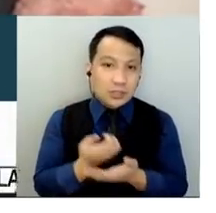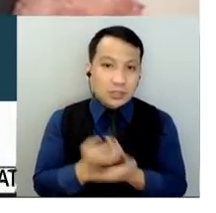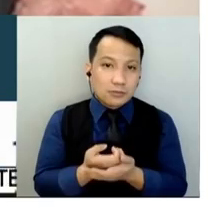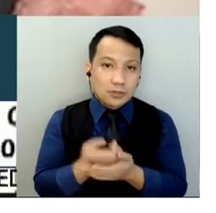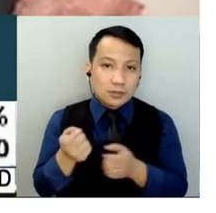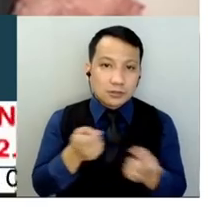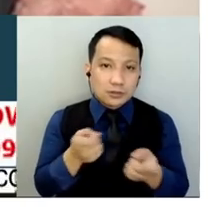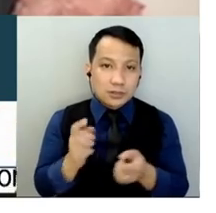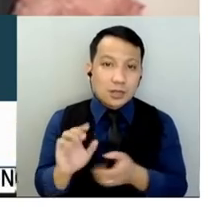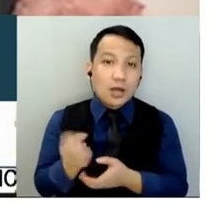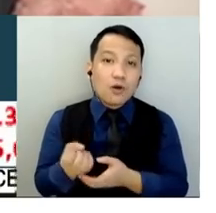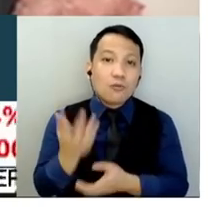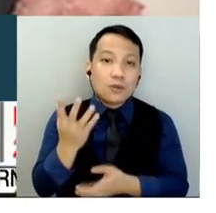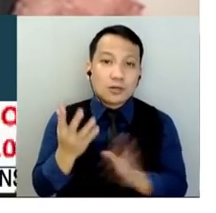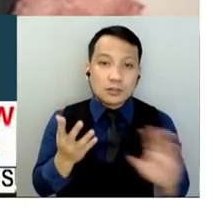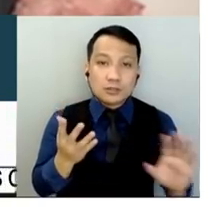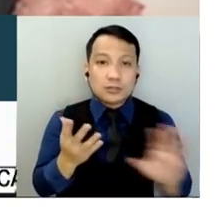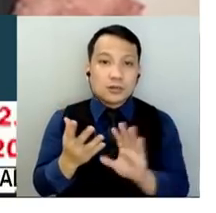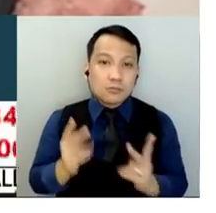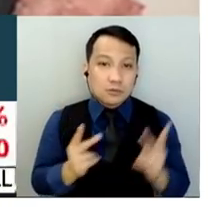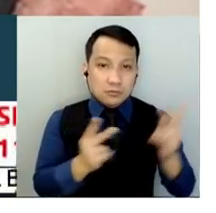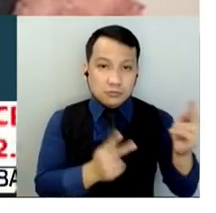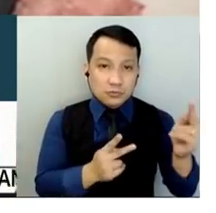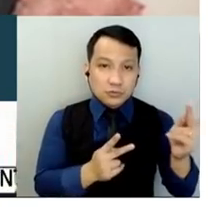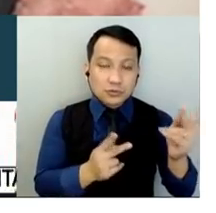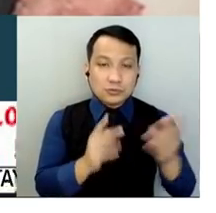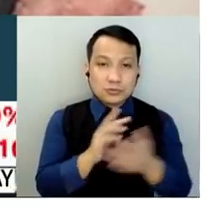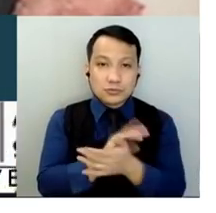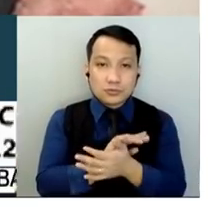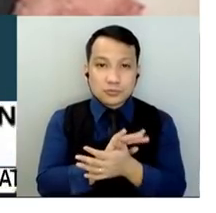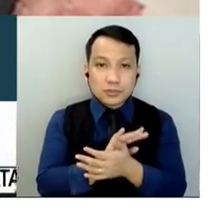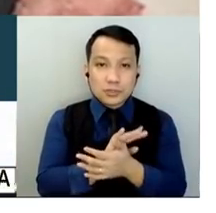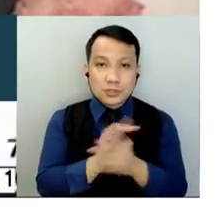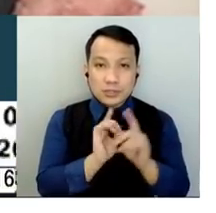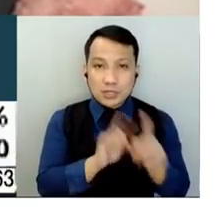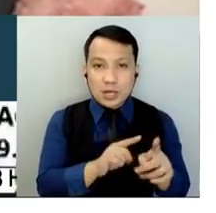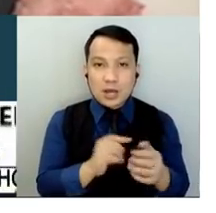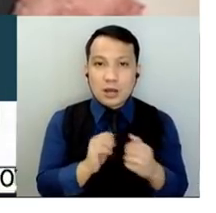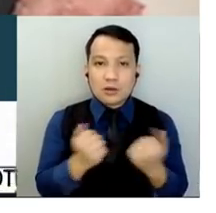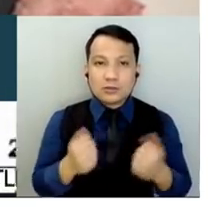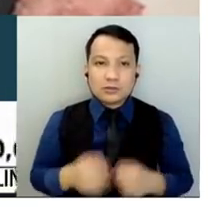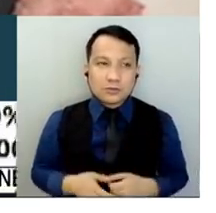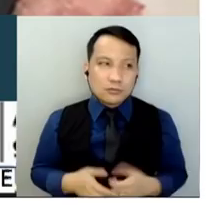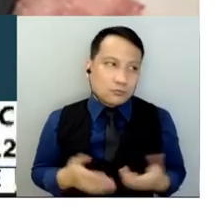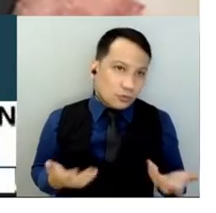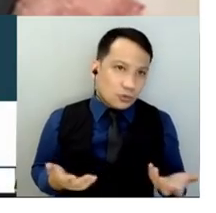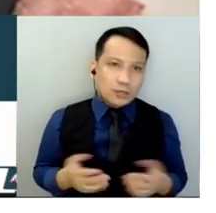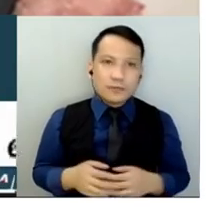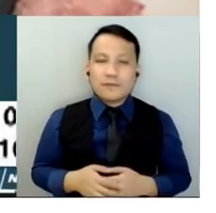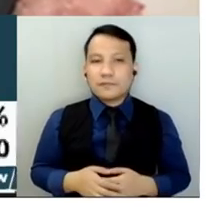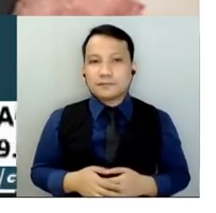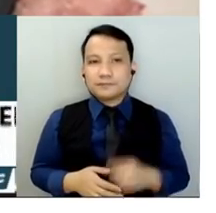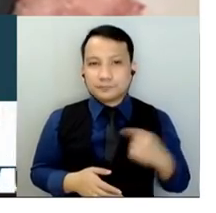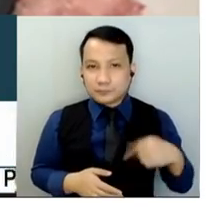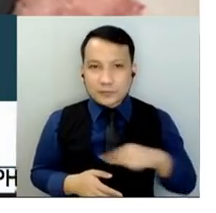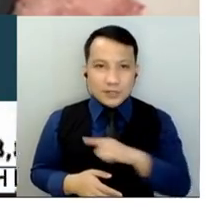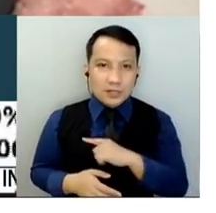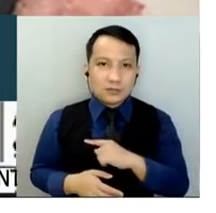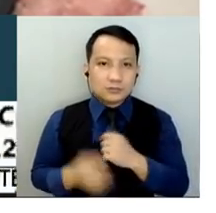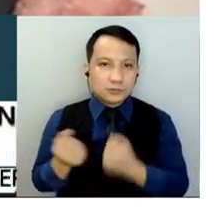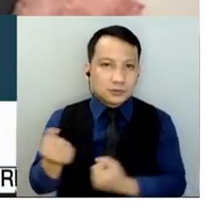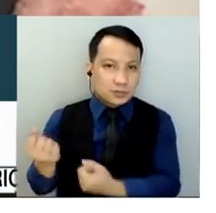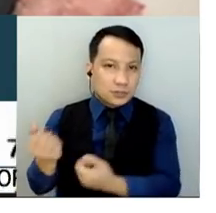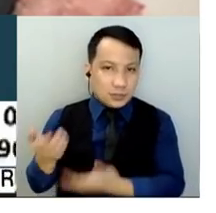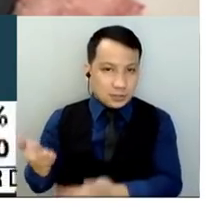is how much is the proposed COVID response? There's no answer yet. They said they will submit to